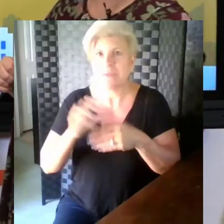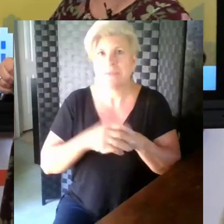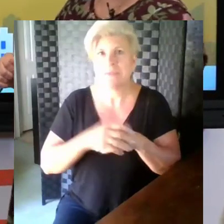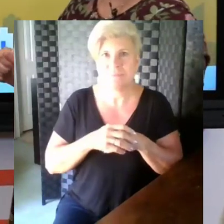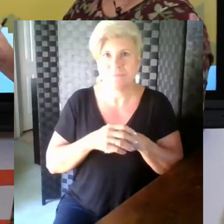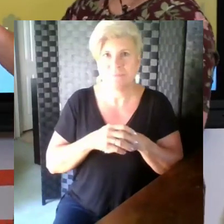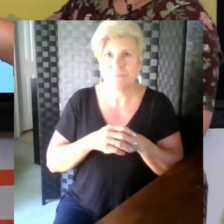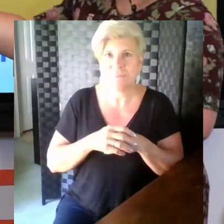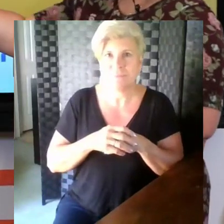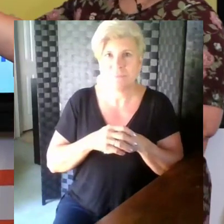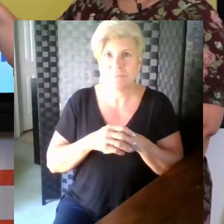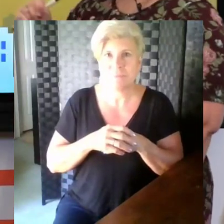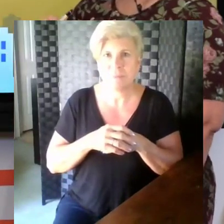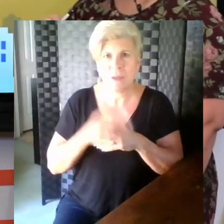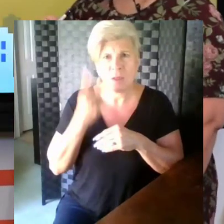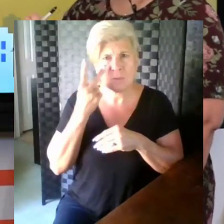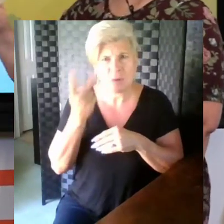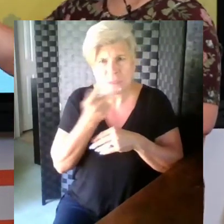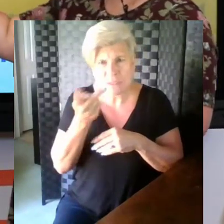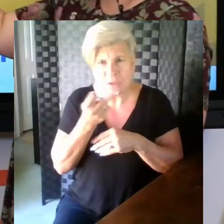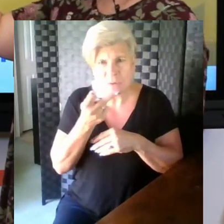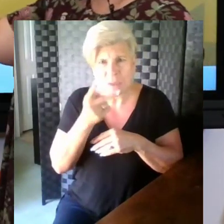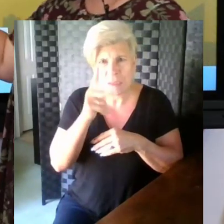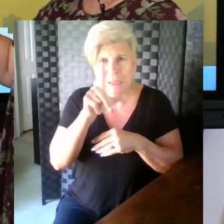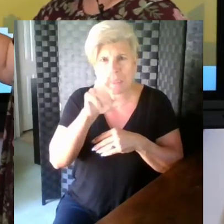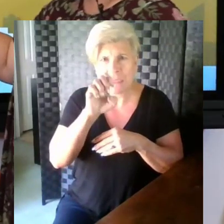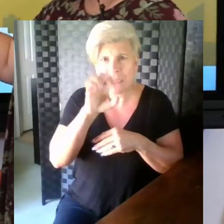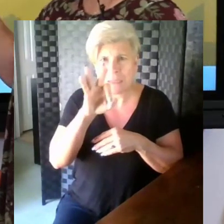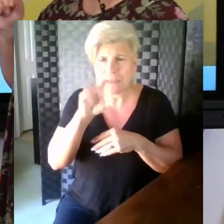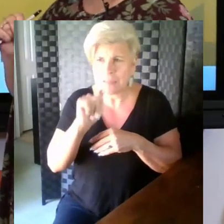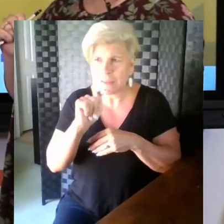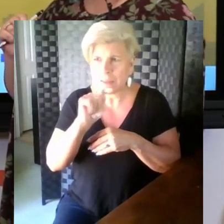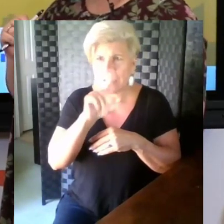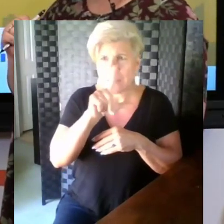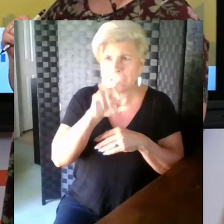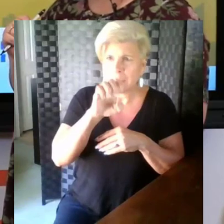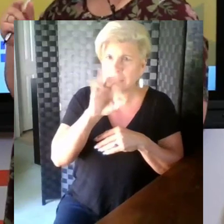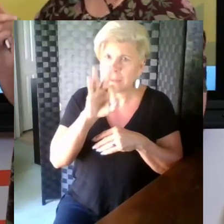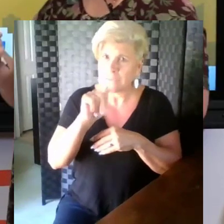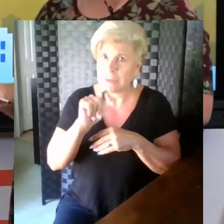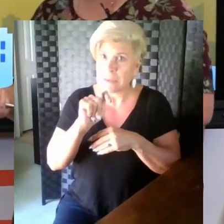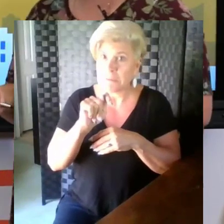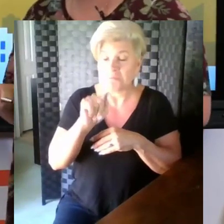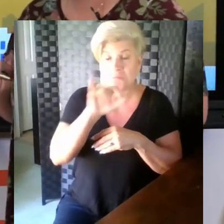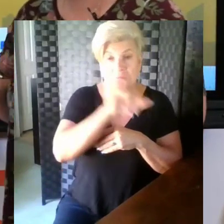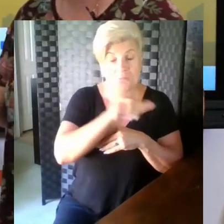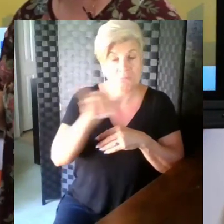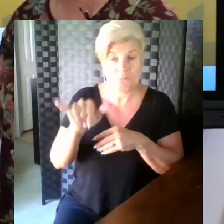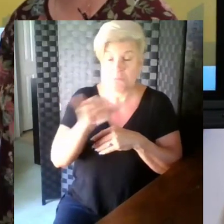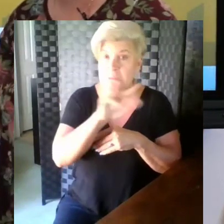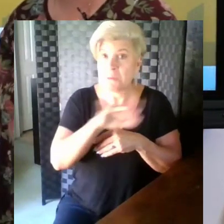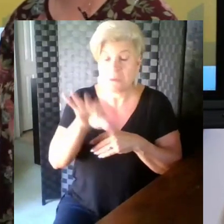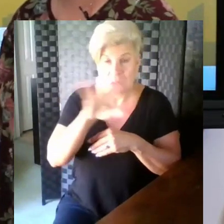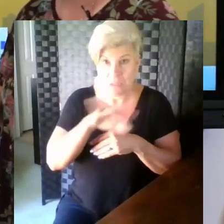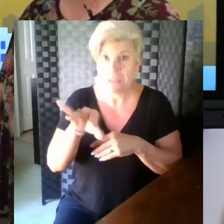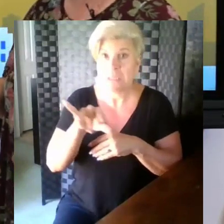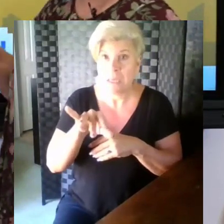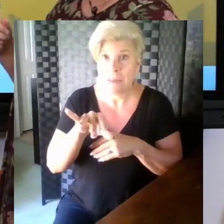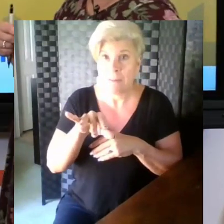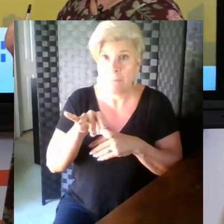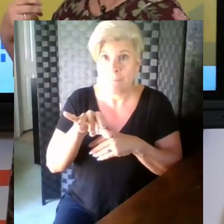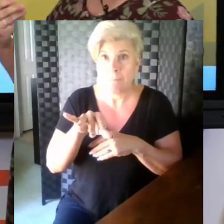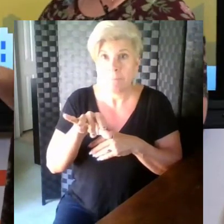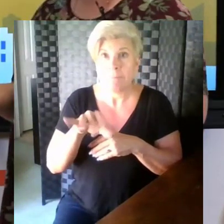paper. How about these two words, left and left? Now those words are spelled the